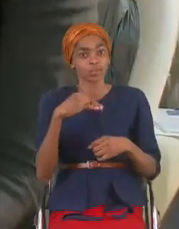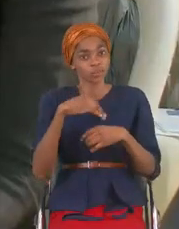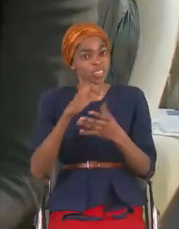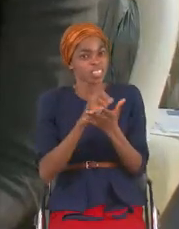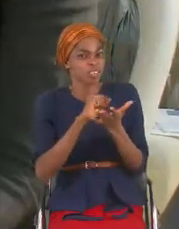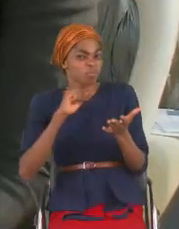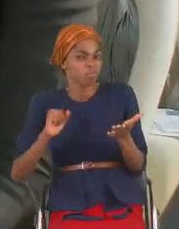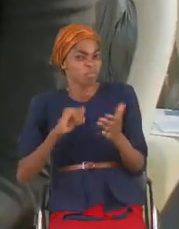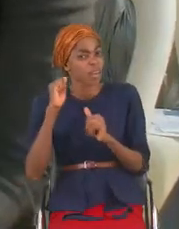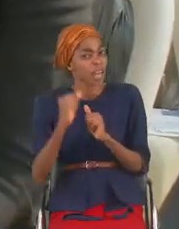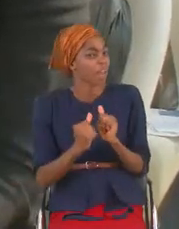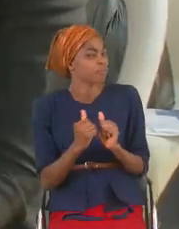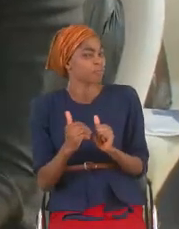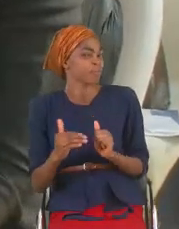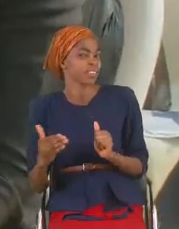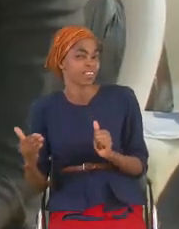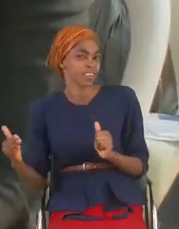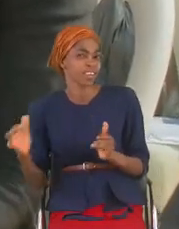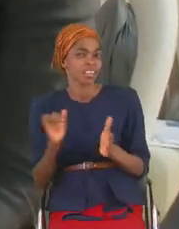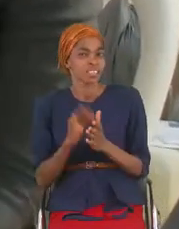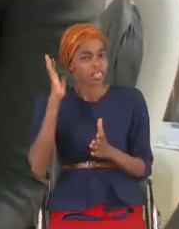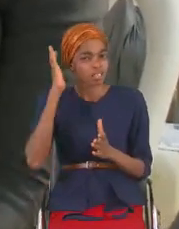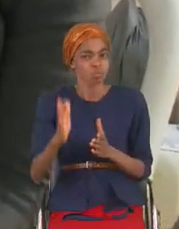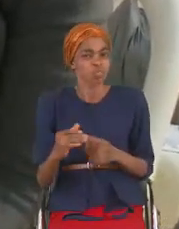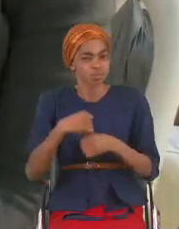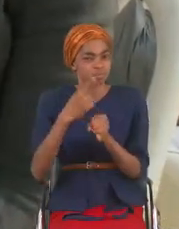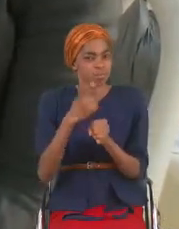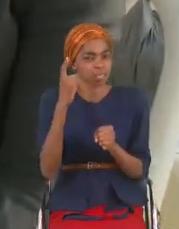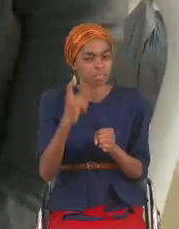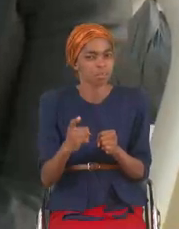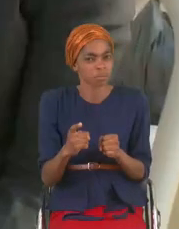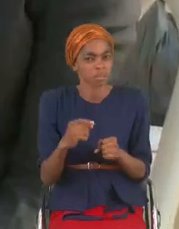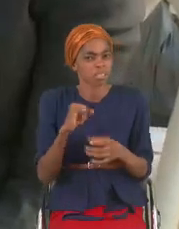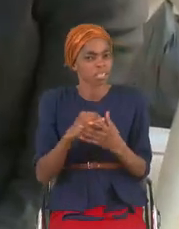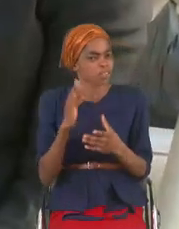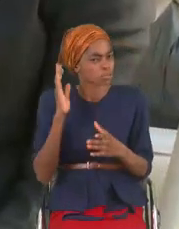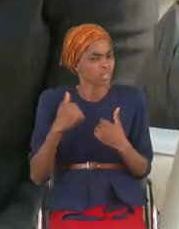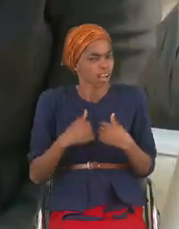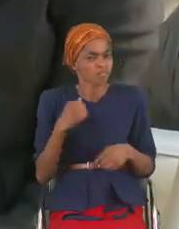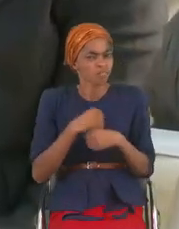away everything that will make you, that should have made you